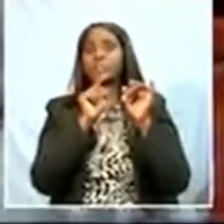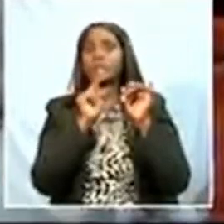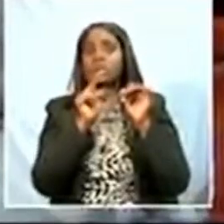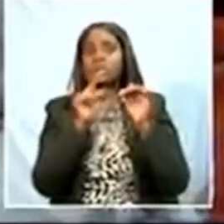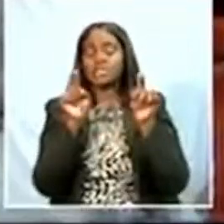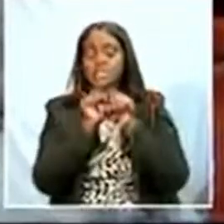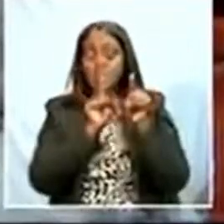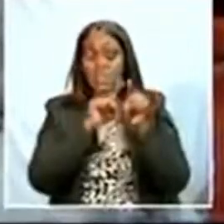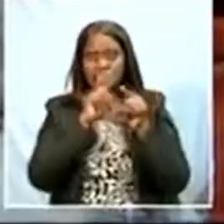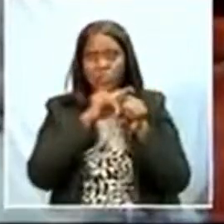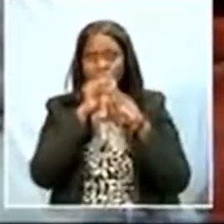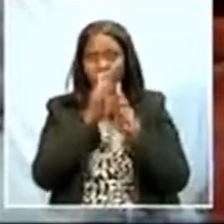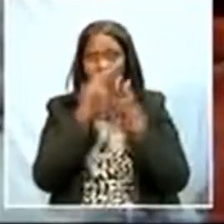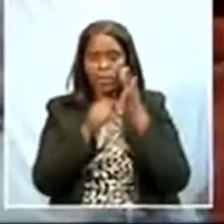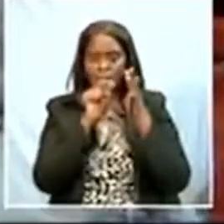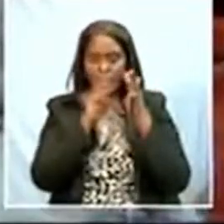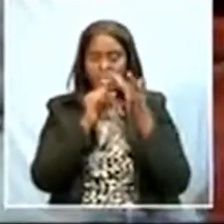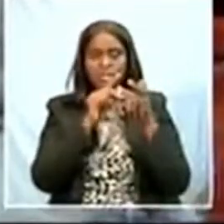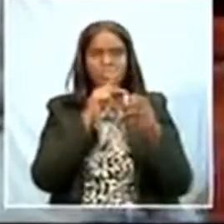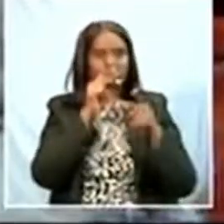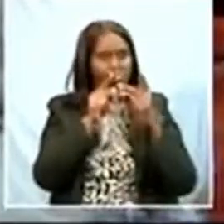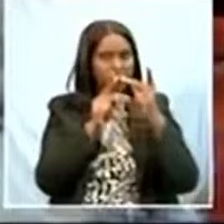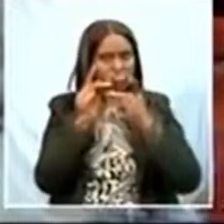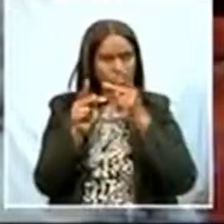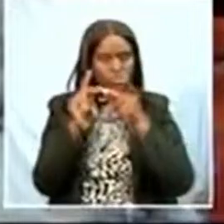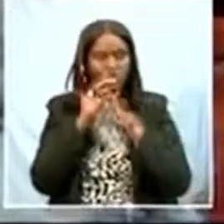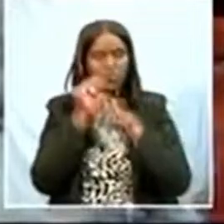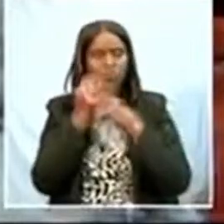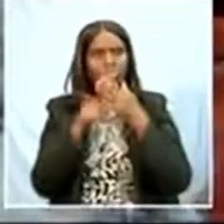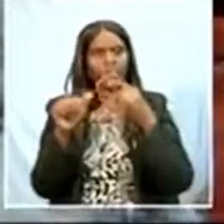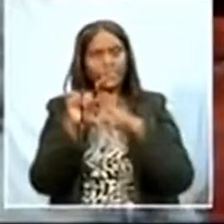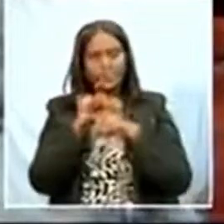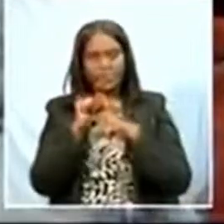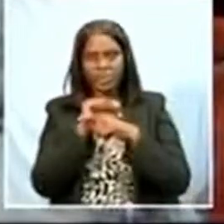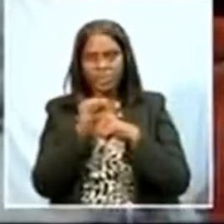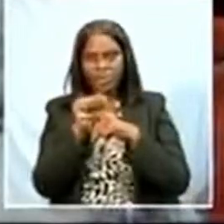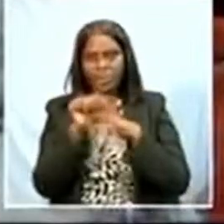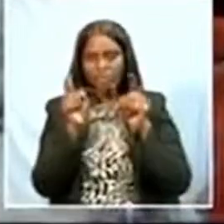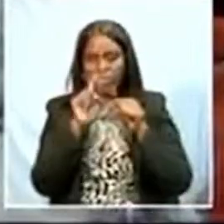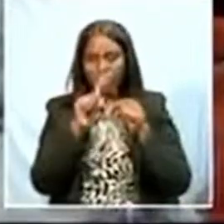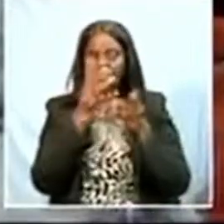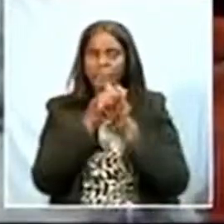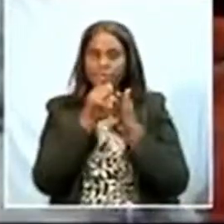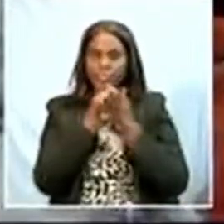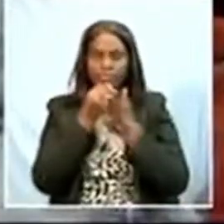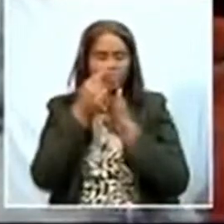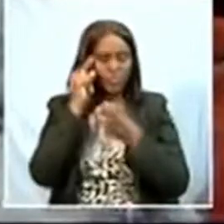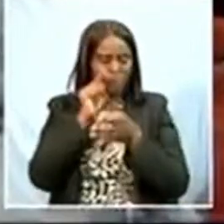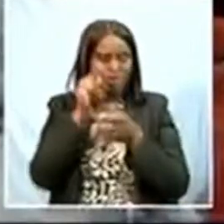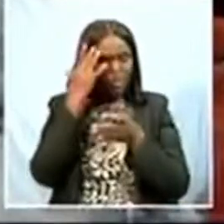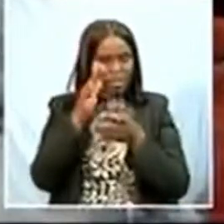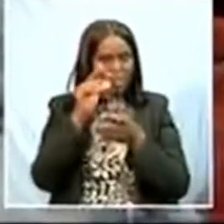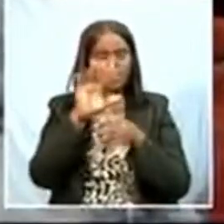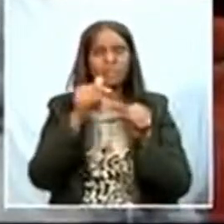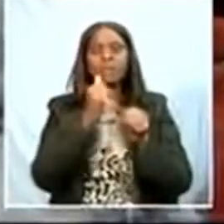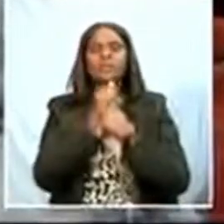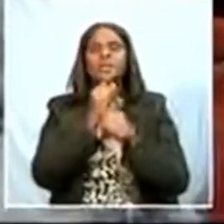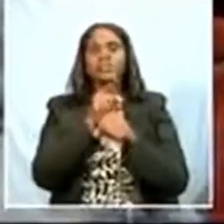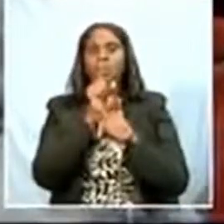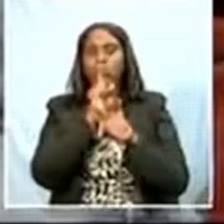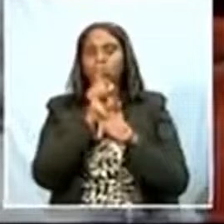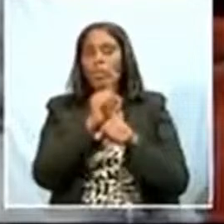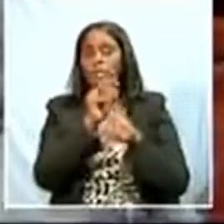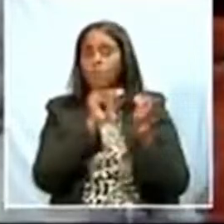the standard procedure or standard practice that when a fund of that nature is established,